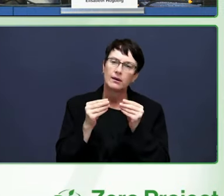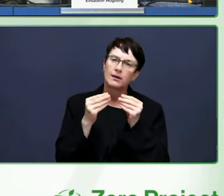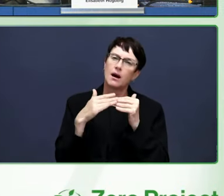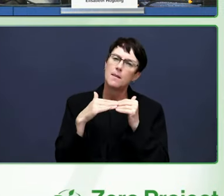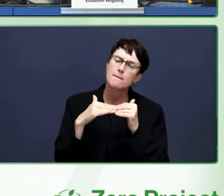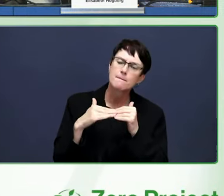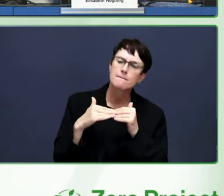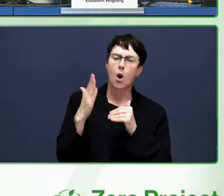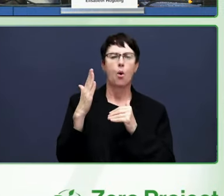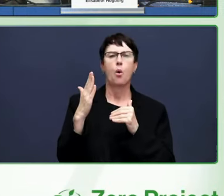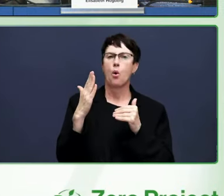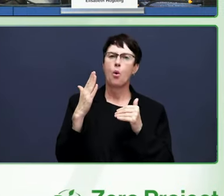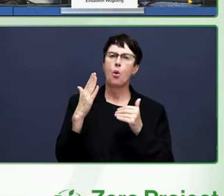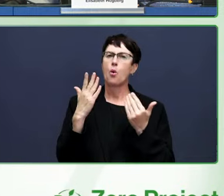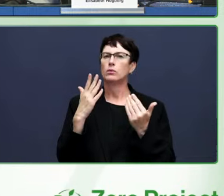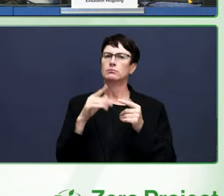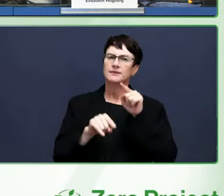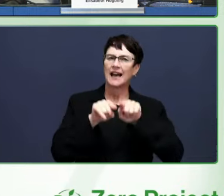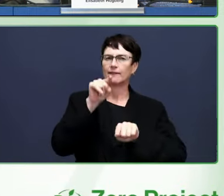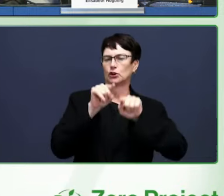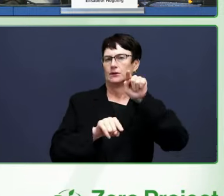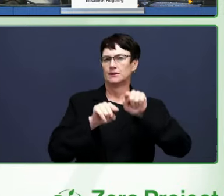towards.